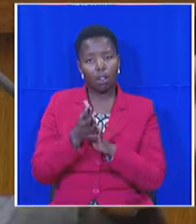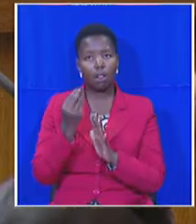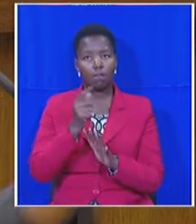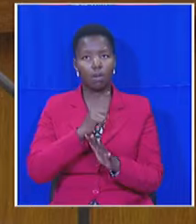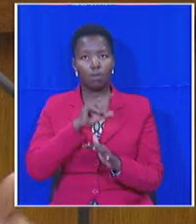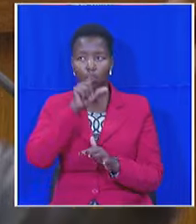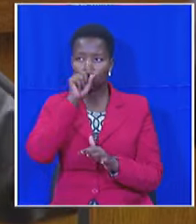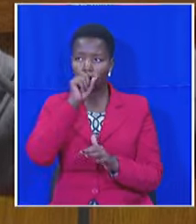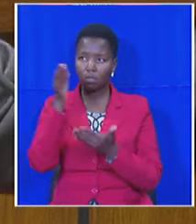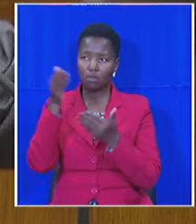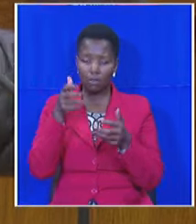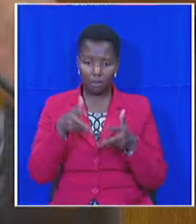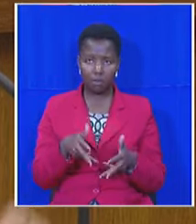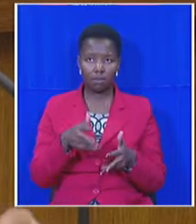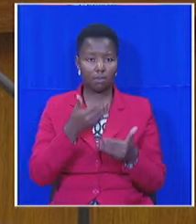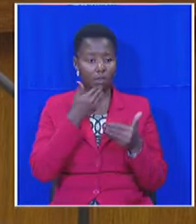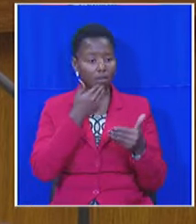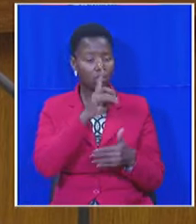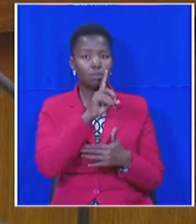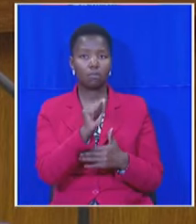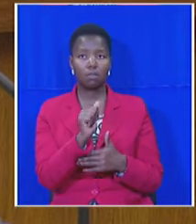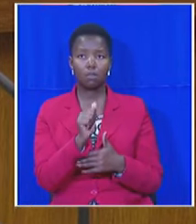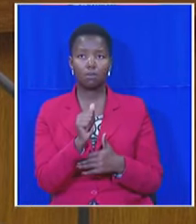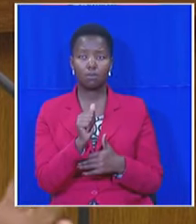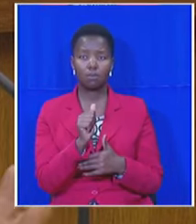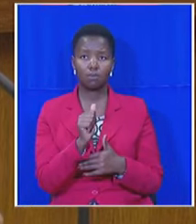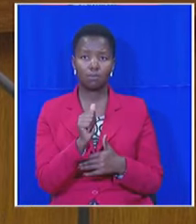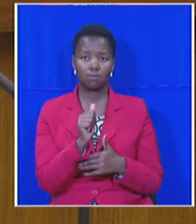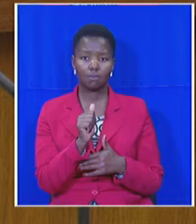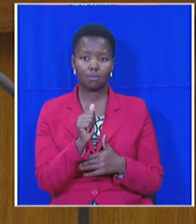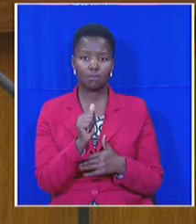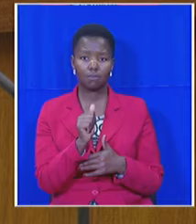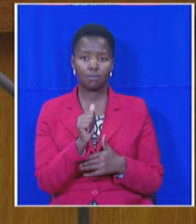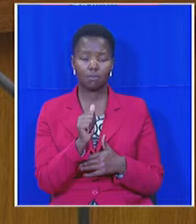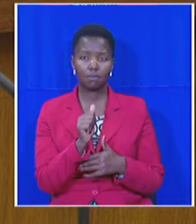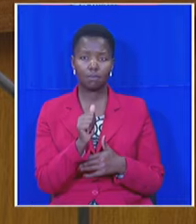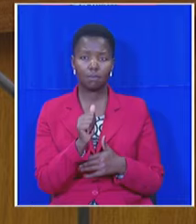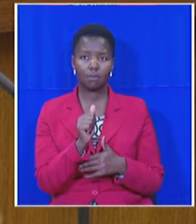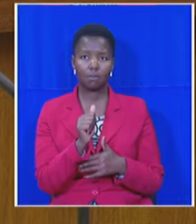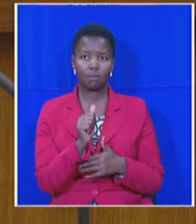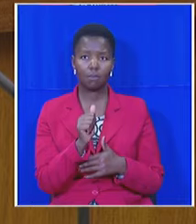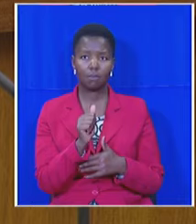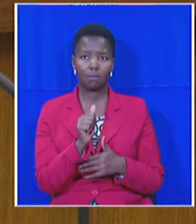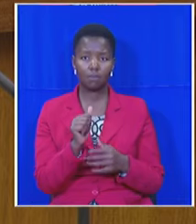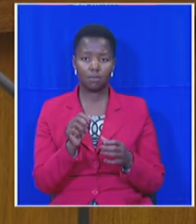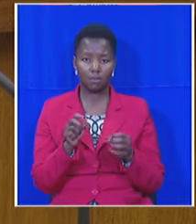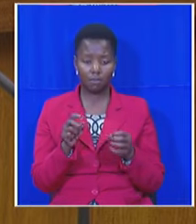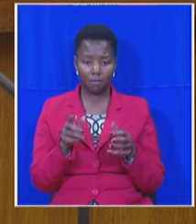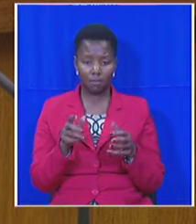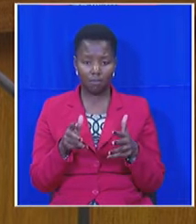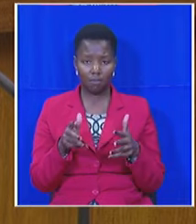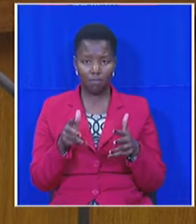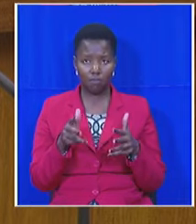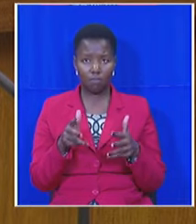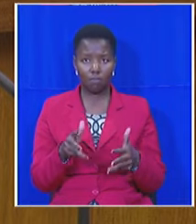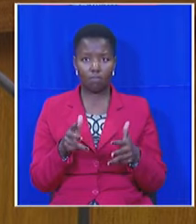poultry from the United States, thanks to the Democratic Alliance. So, as a result thereof, so we have that. So let's, here in